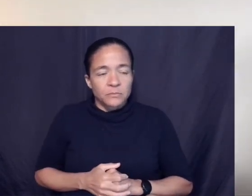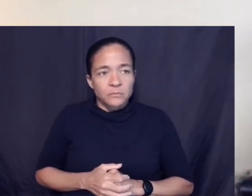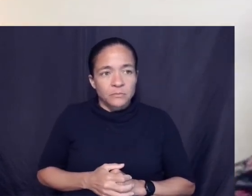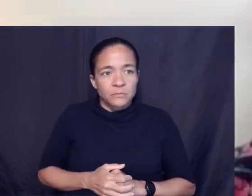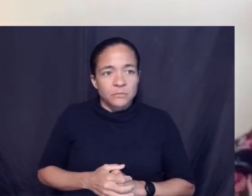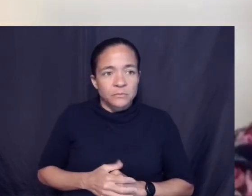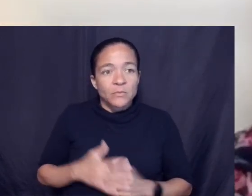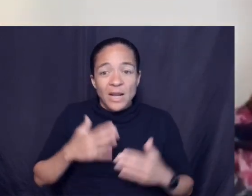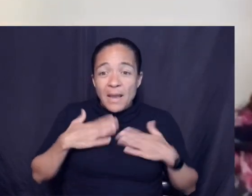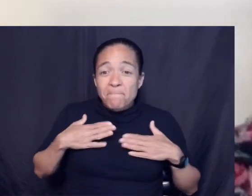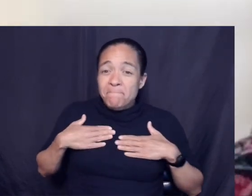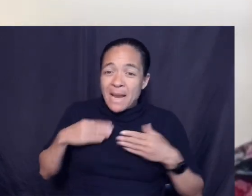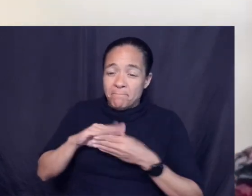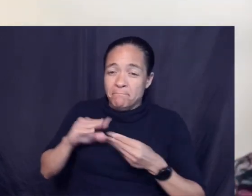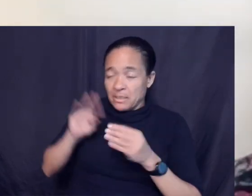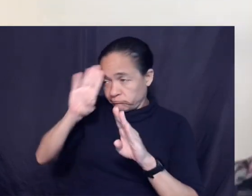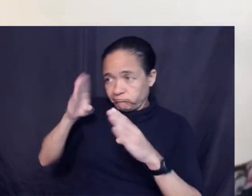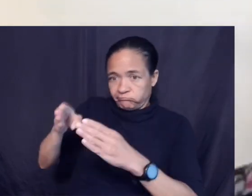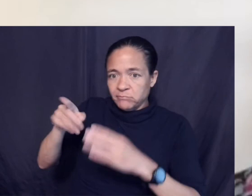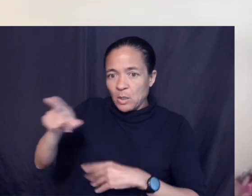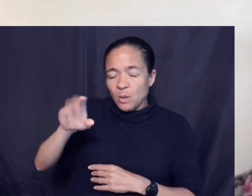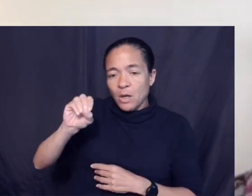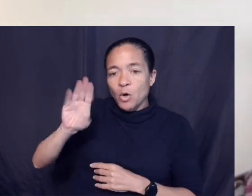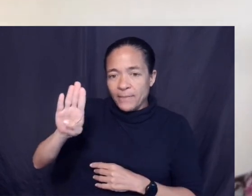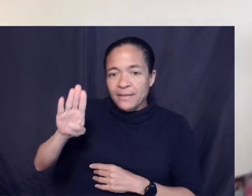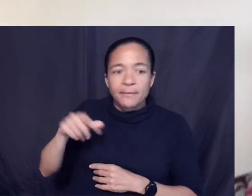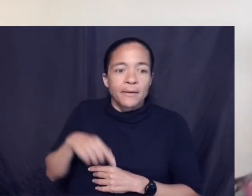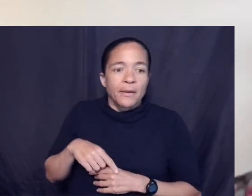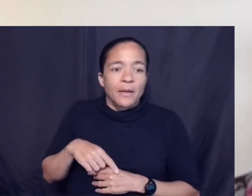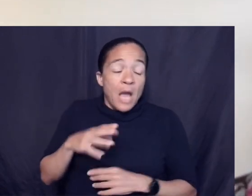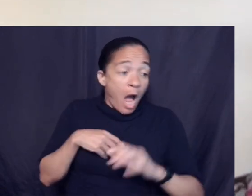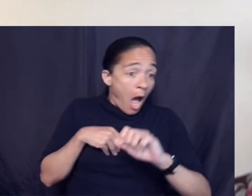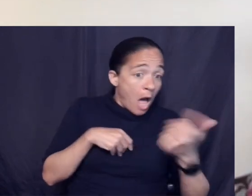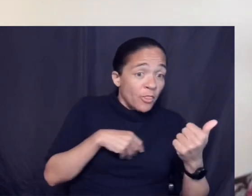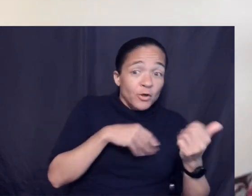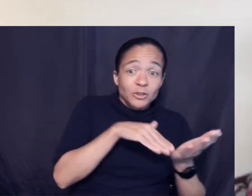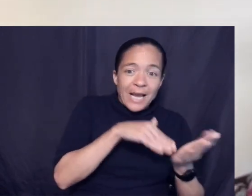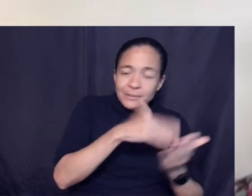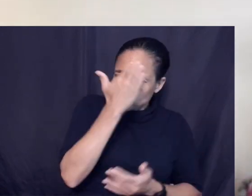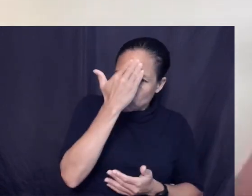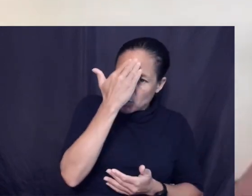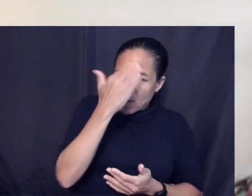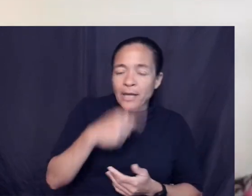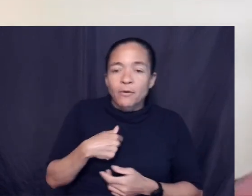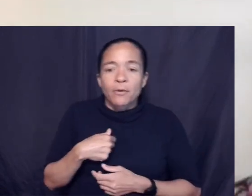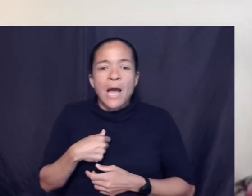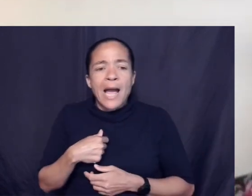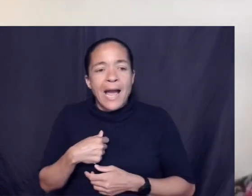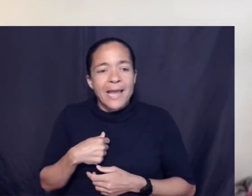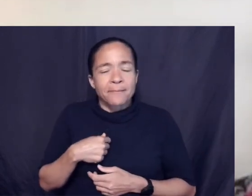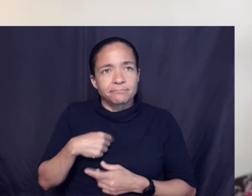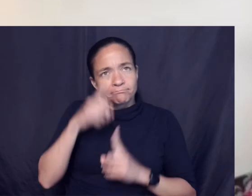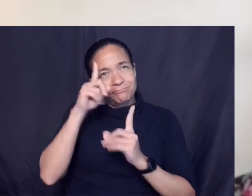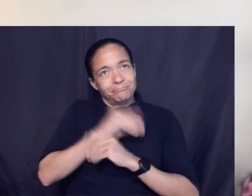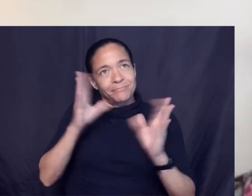more specifically for OBs, because all of my other doctors have been very aware of it. I just think about the number of appointments